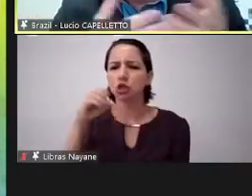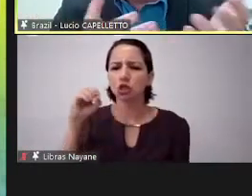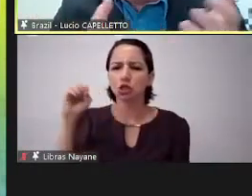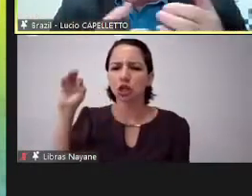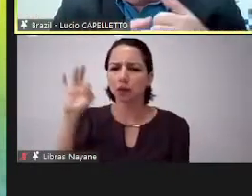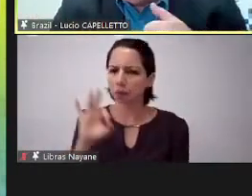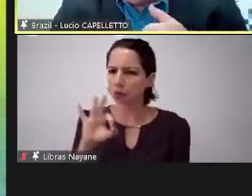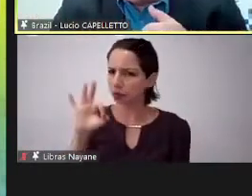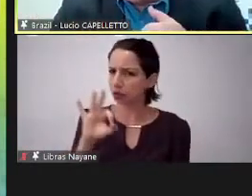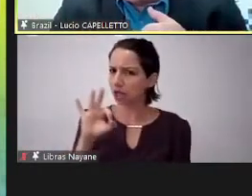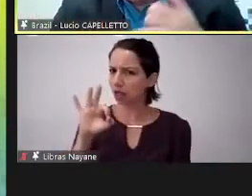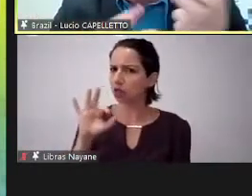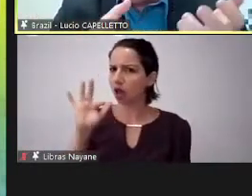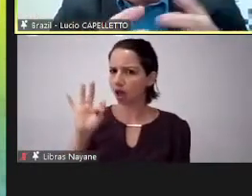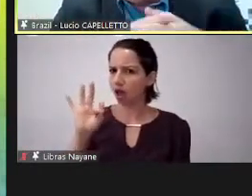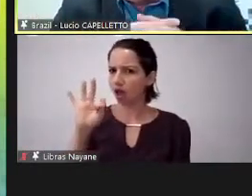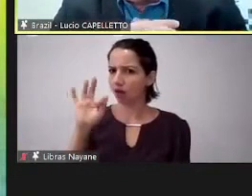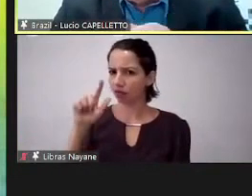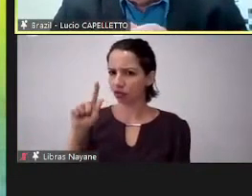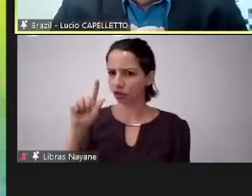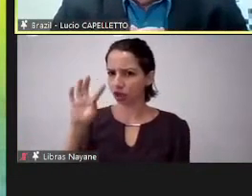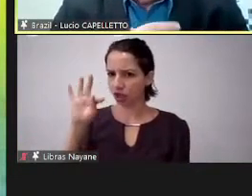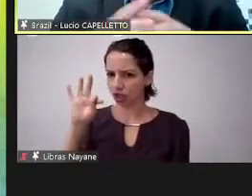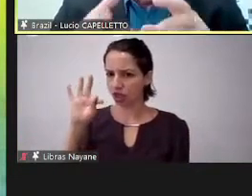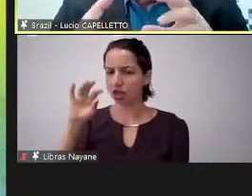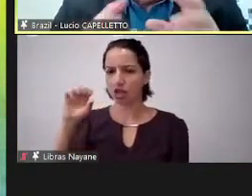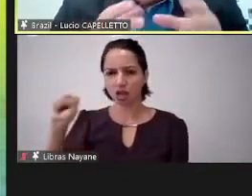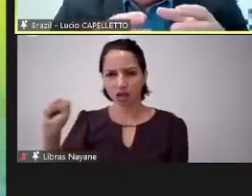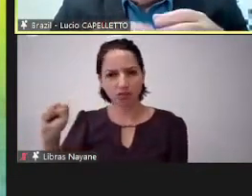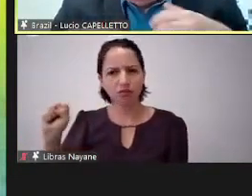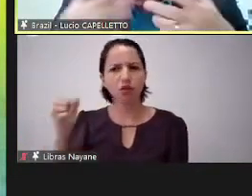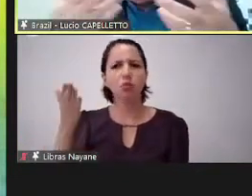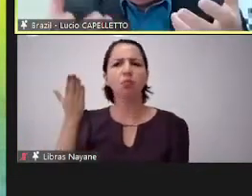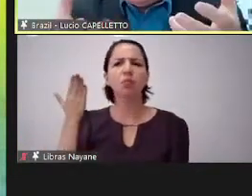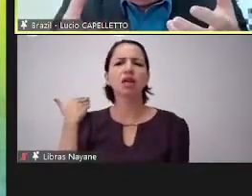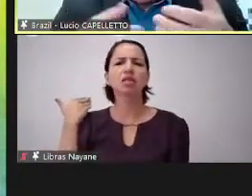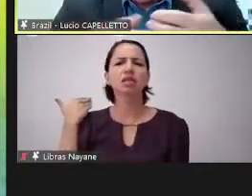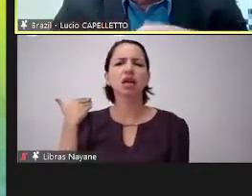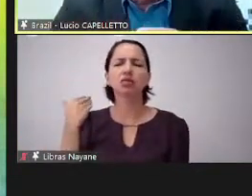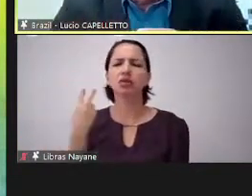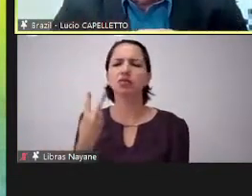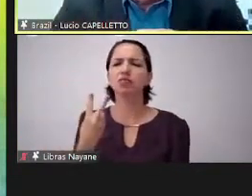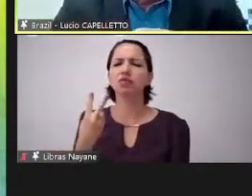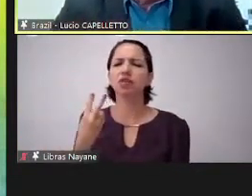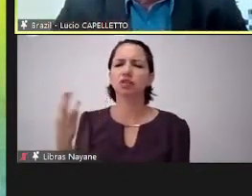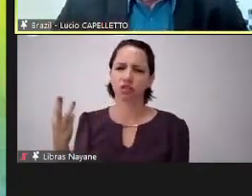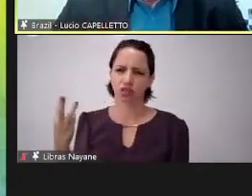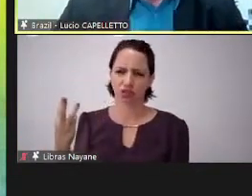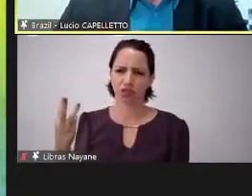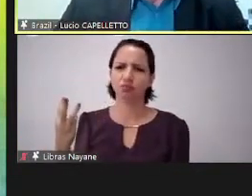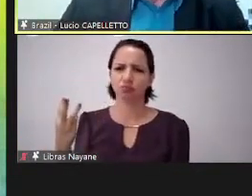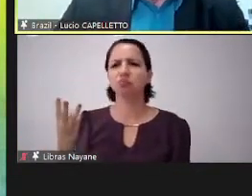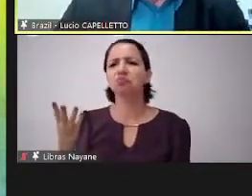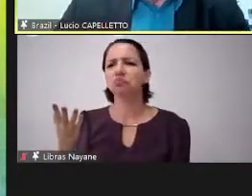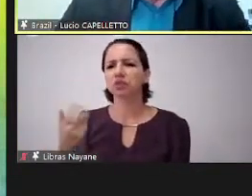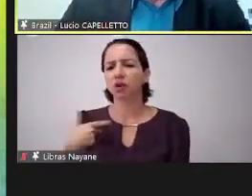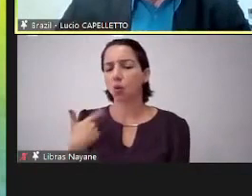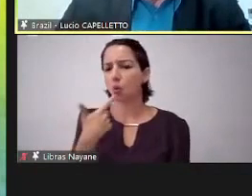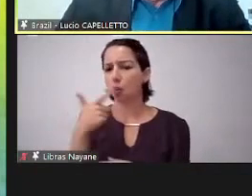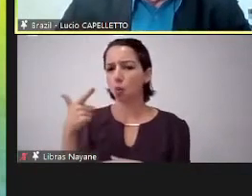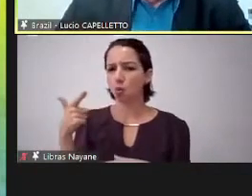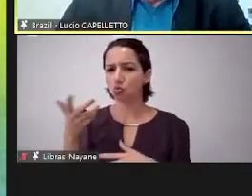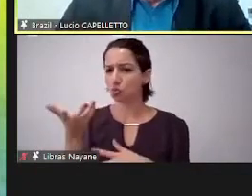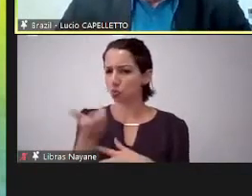in 100%, and in the past was lower. And other